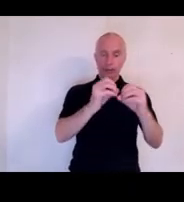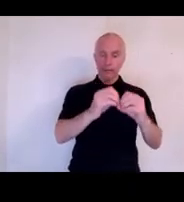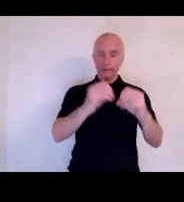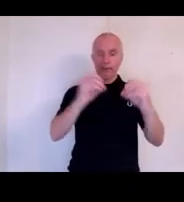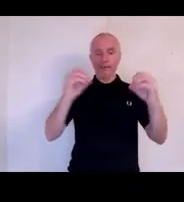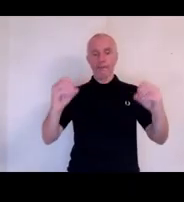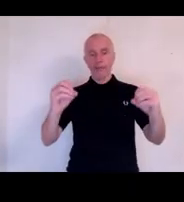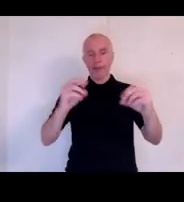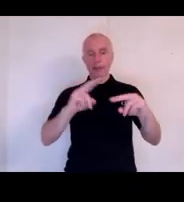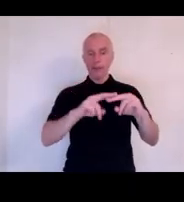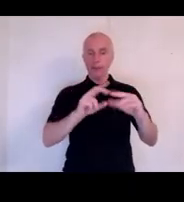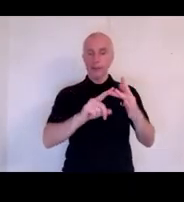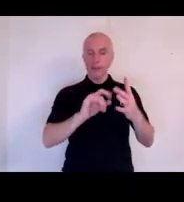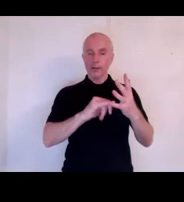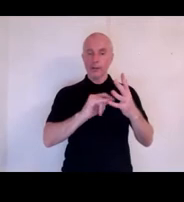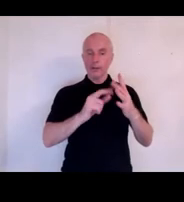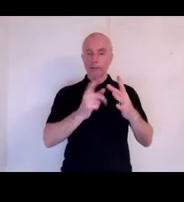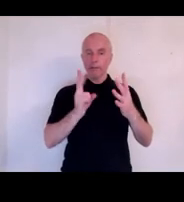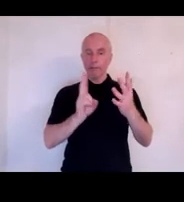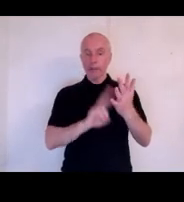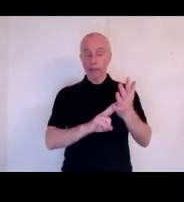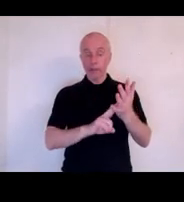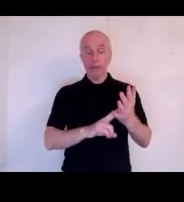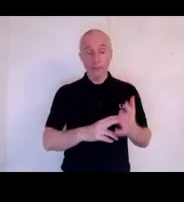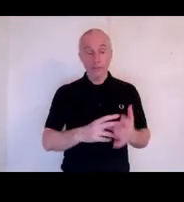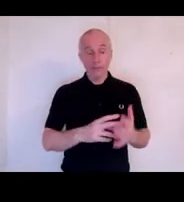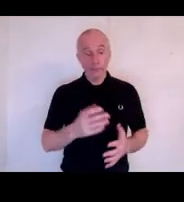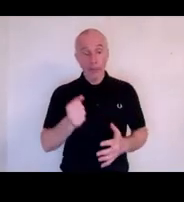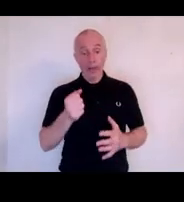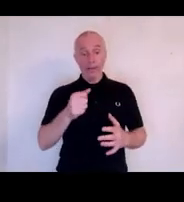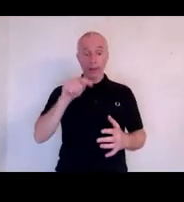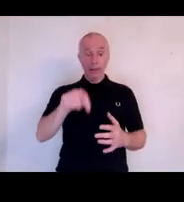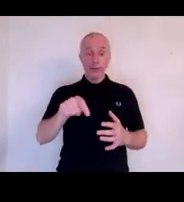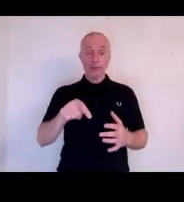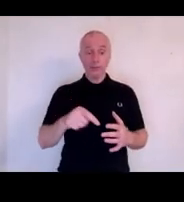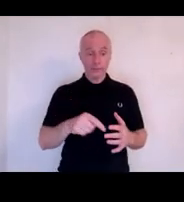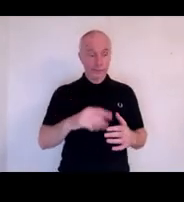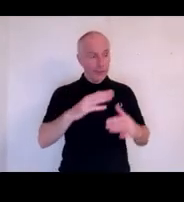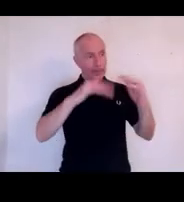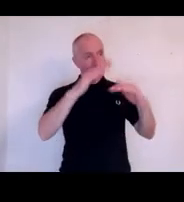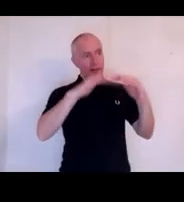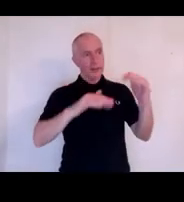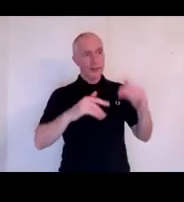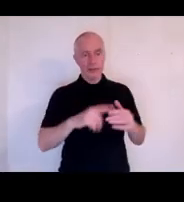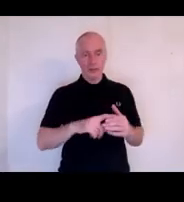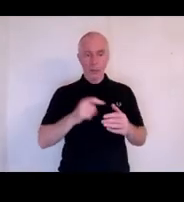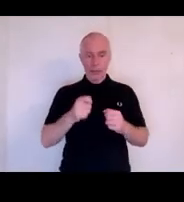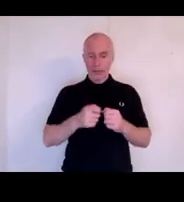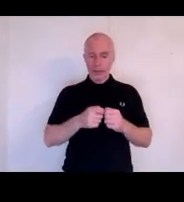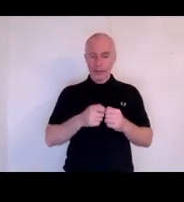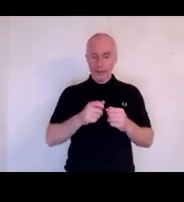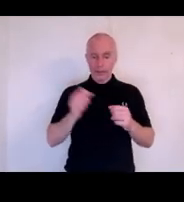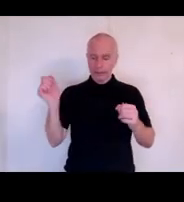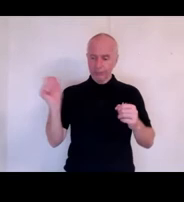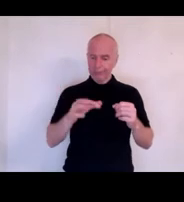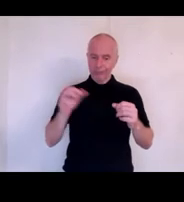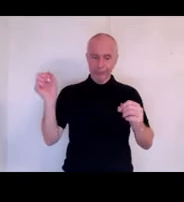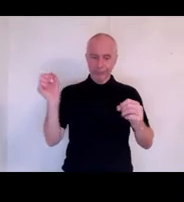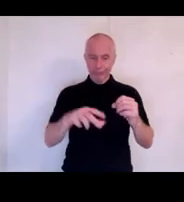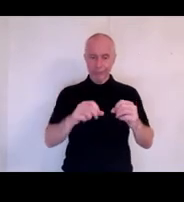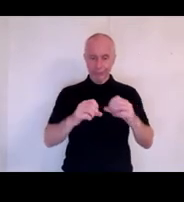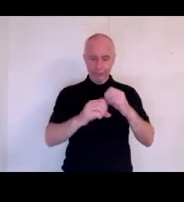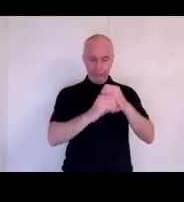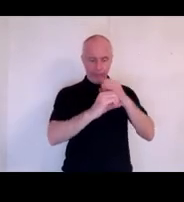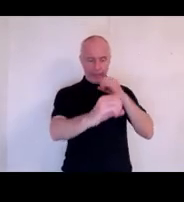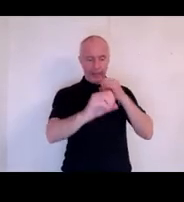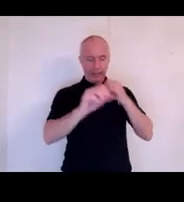here is we have actually a neutron accelerator facility that is going to fire a number of neutrons down this pipe into this